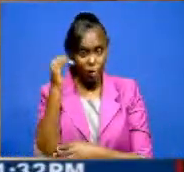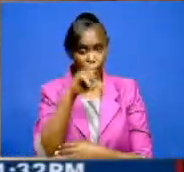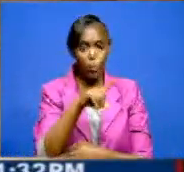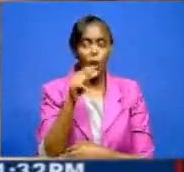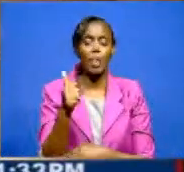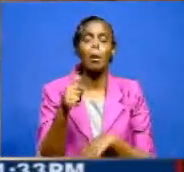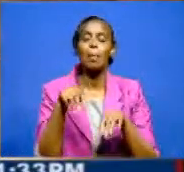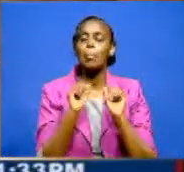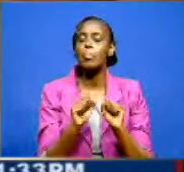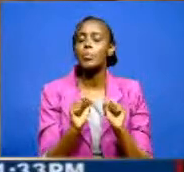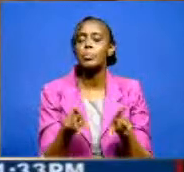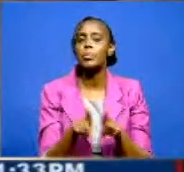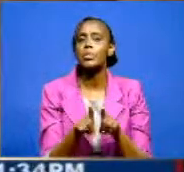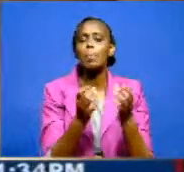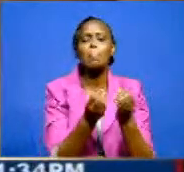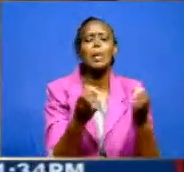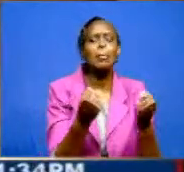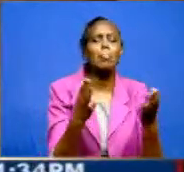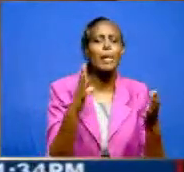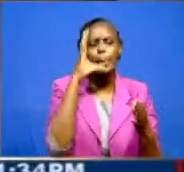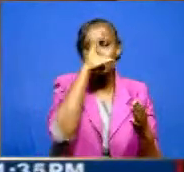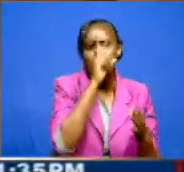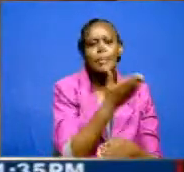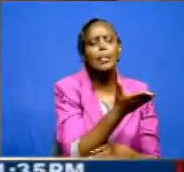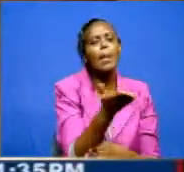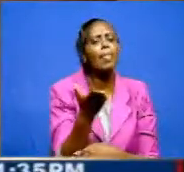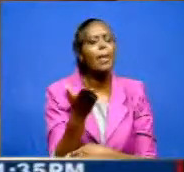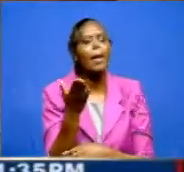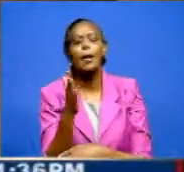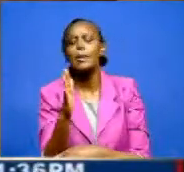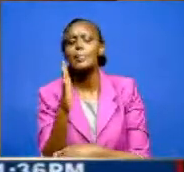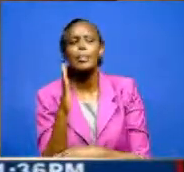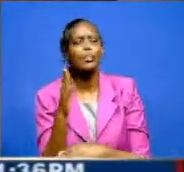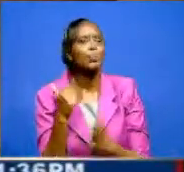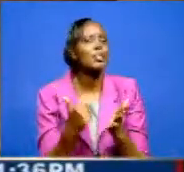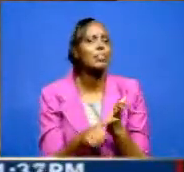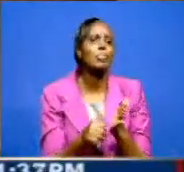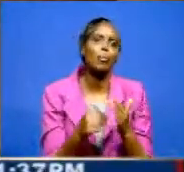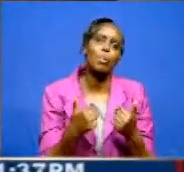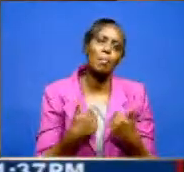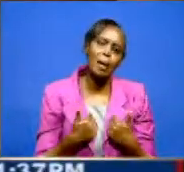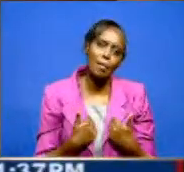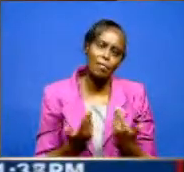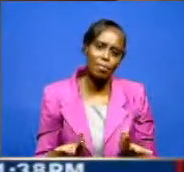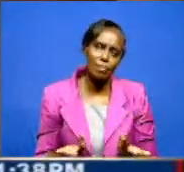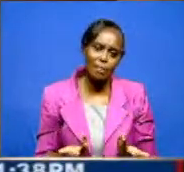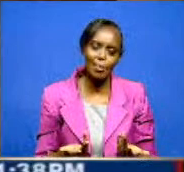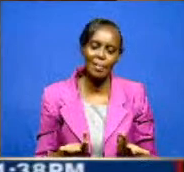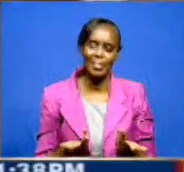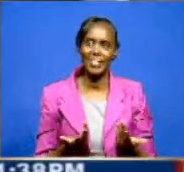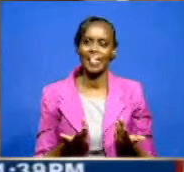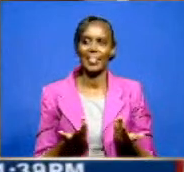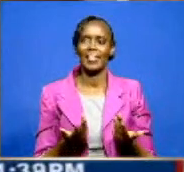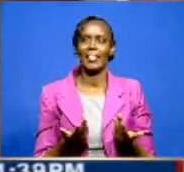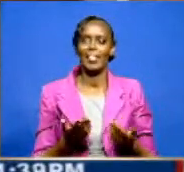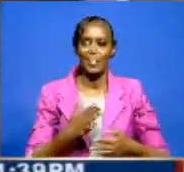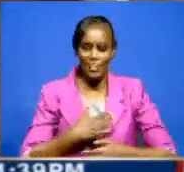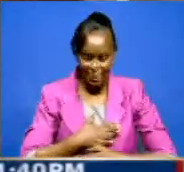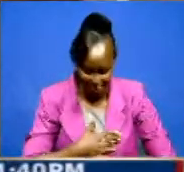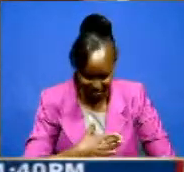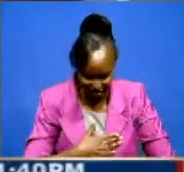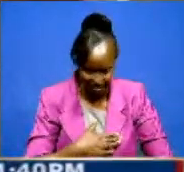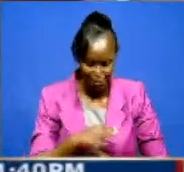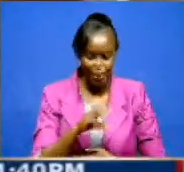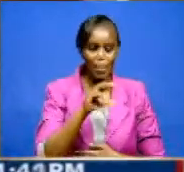so that, because even so many strangers will be around, and the security of parliament will be, honestly, Mr. Speaker, at risk. Senator Mogeni, you still want to